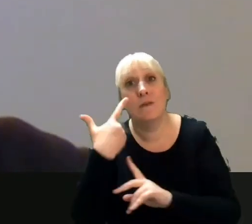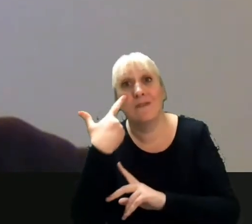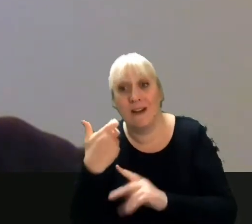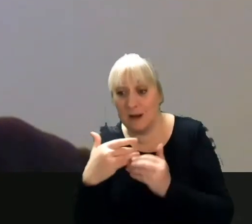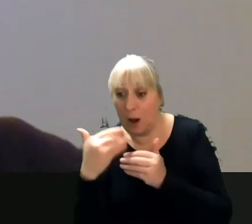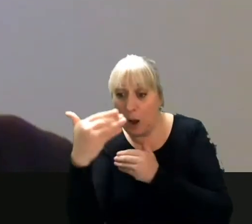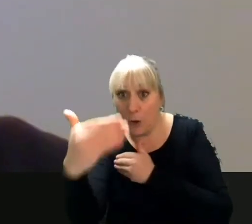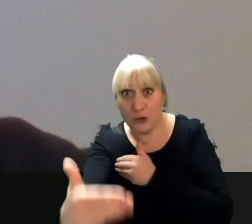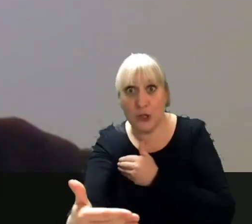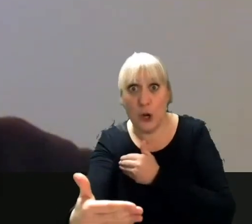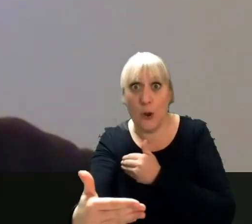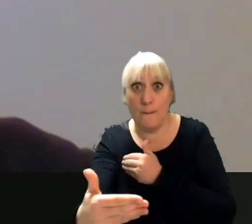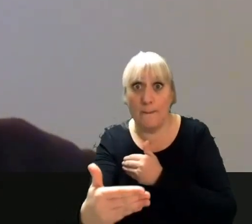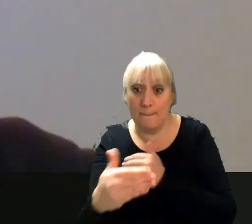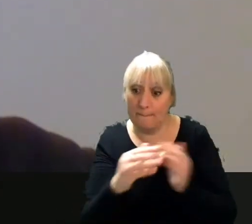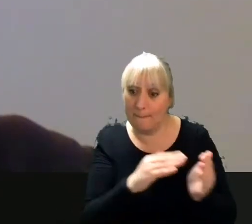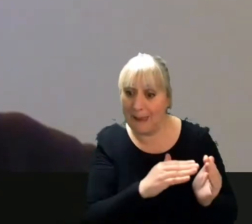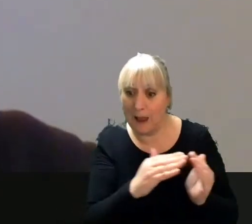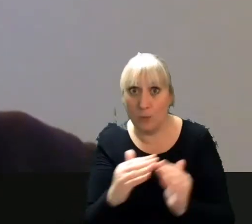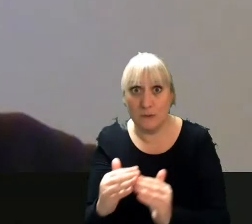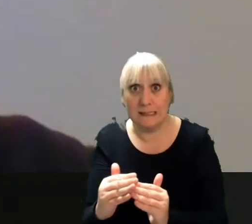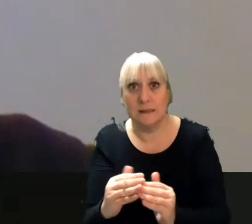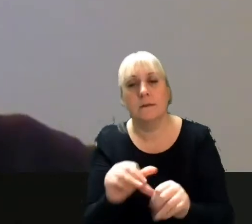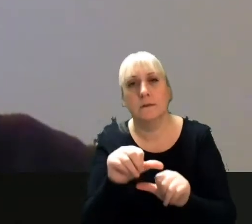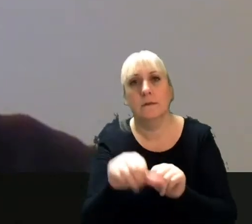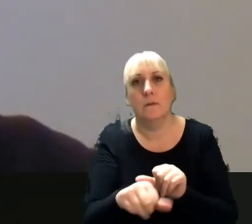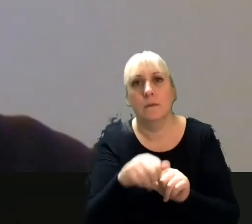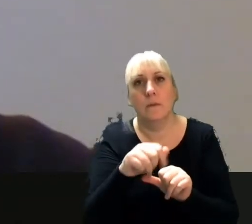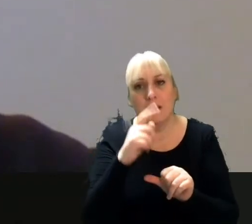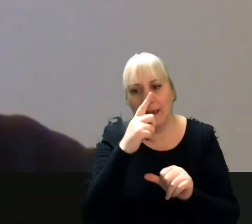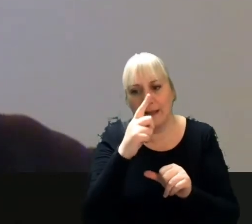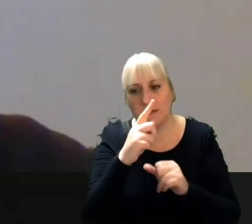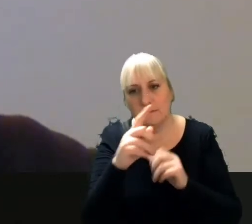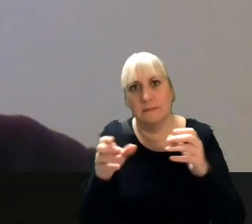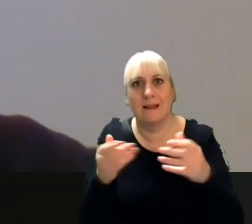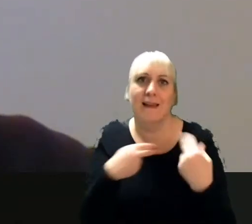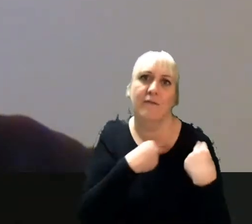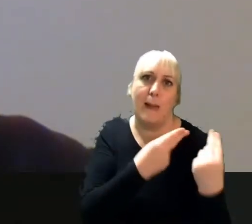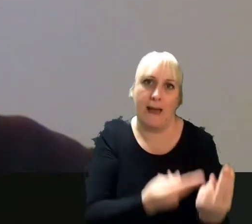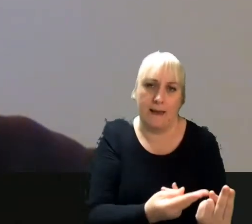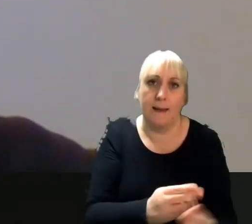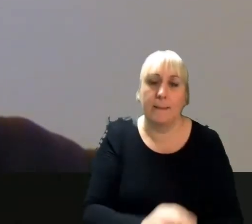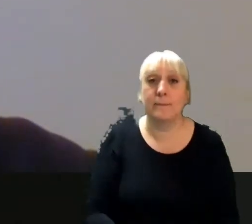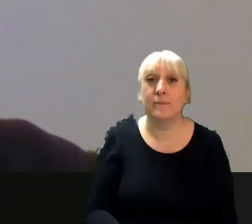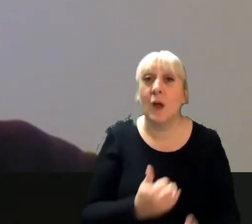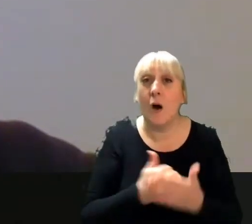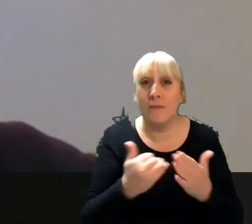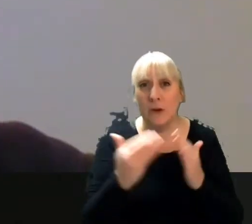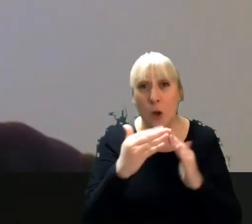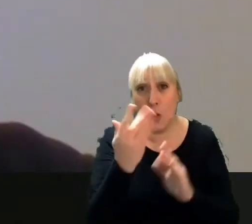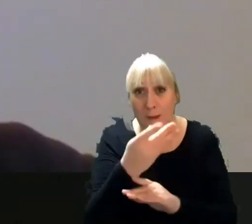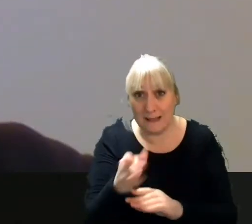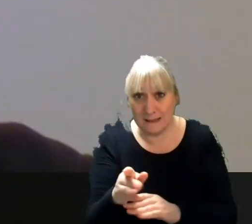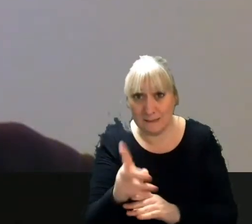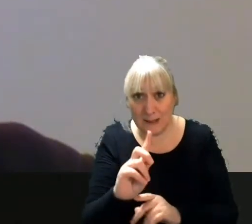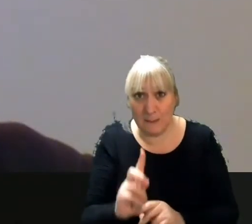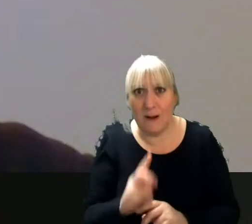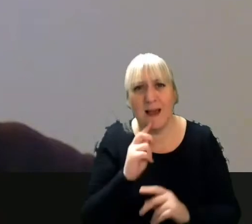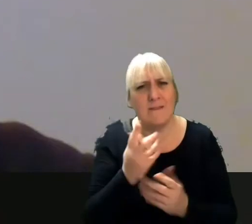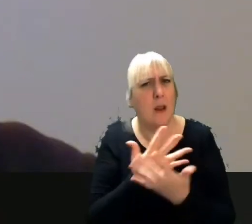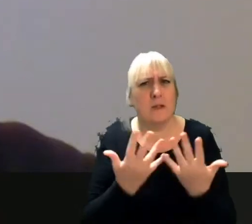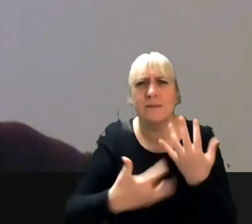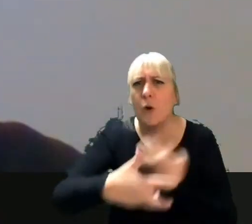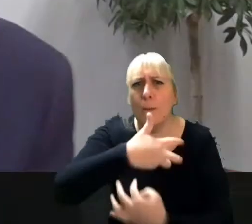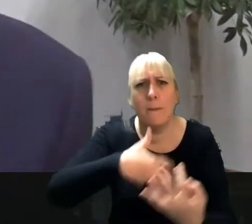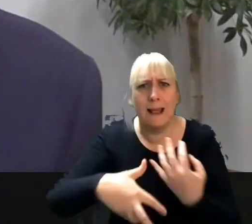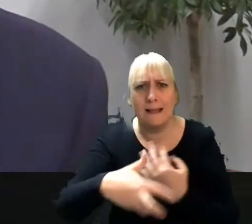and physical support they need, because obviously quite often these people have complex shall we say, conditions?